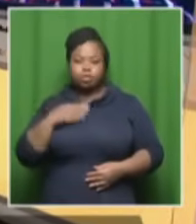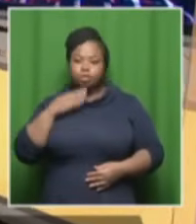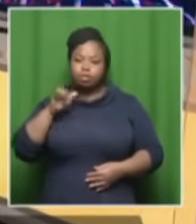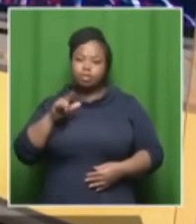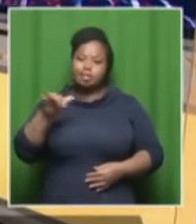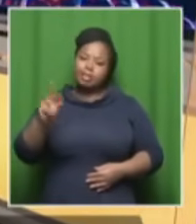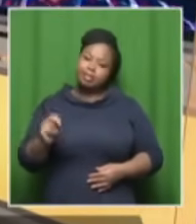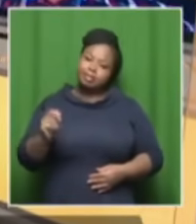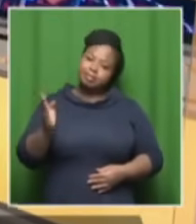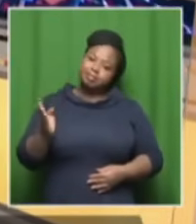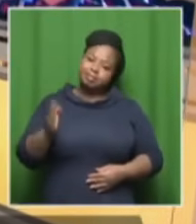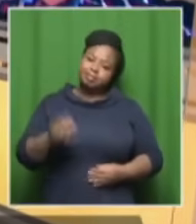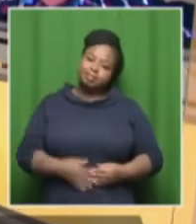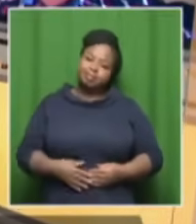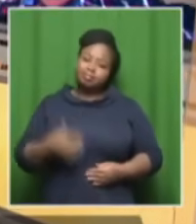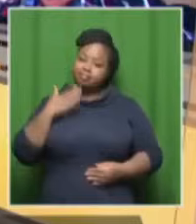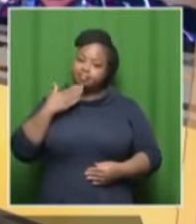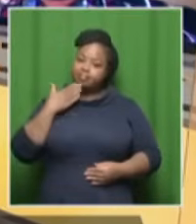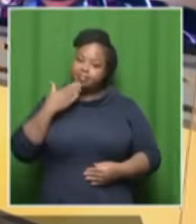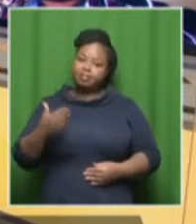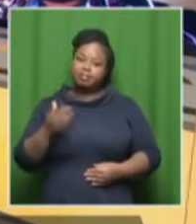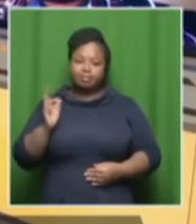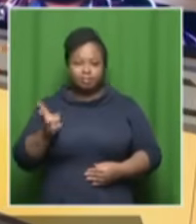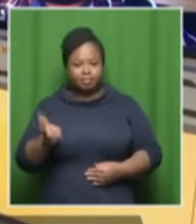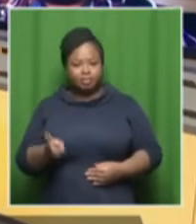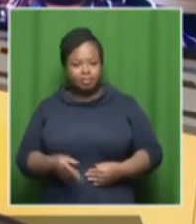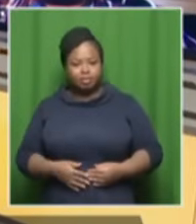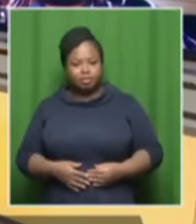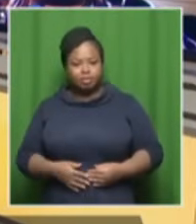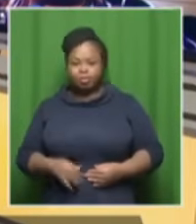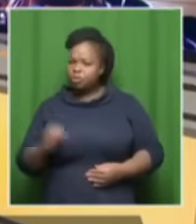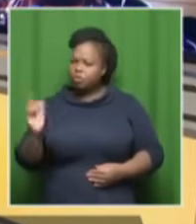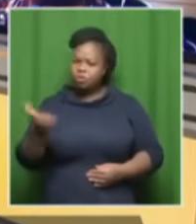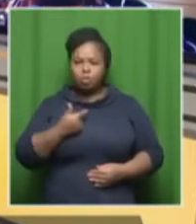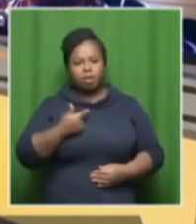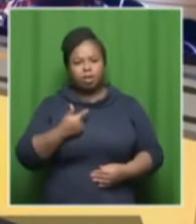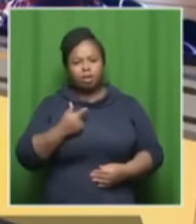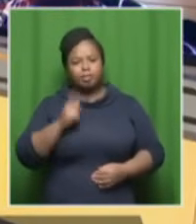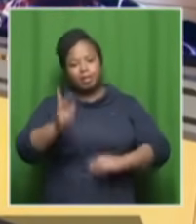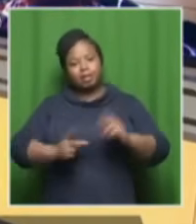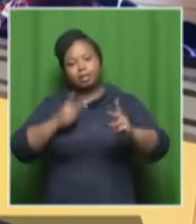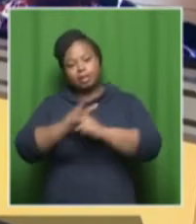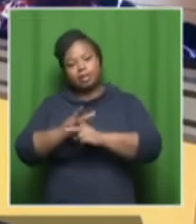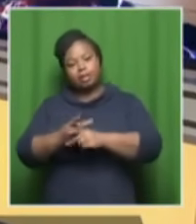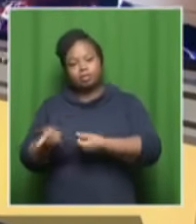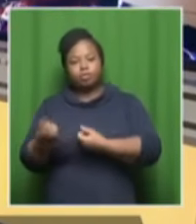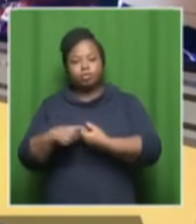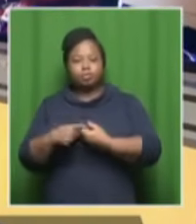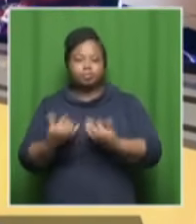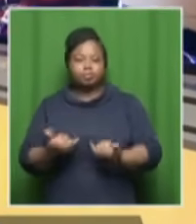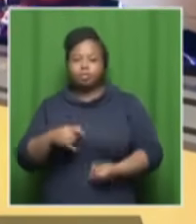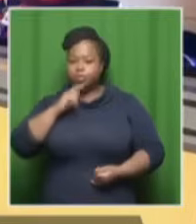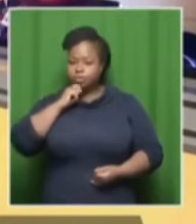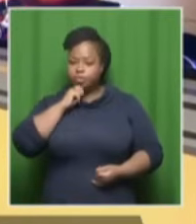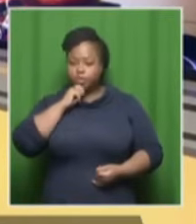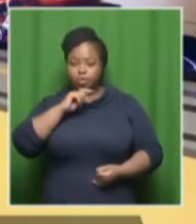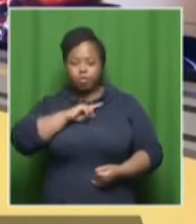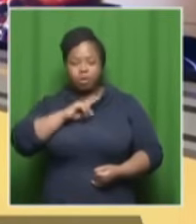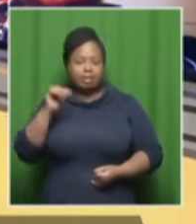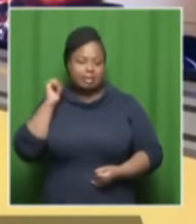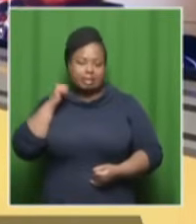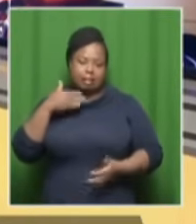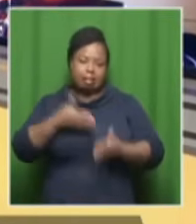Jocelyn. Jocelyn, thanks again. Thanks again to all of you for rejoining with us this morning after yesterday. We